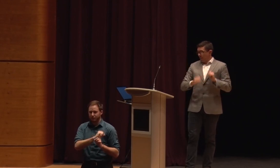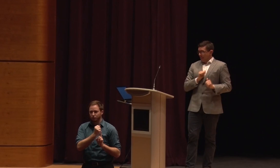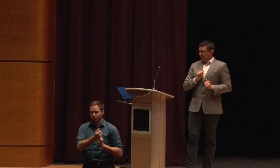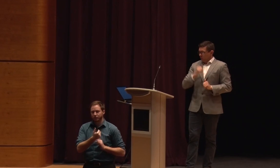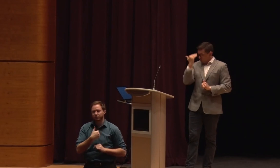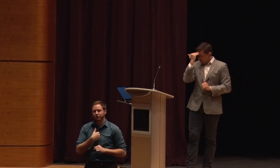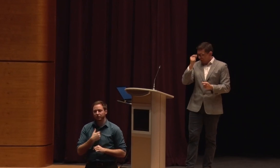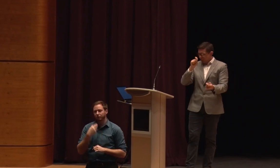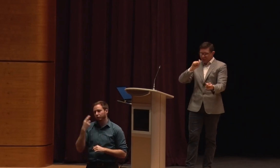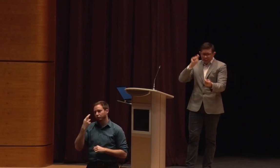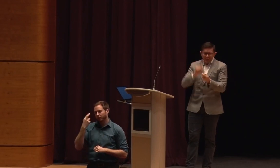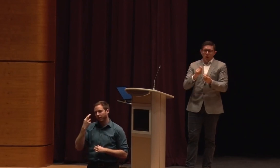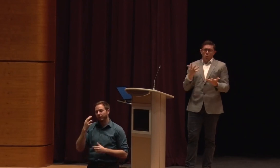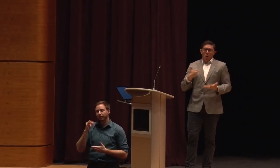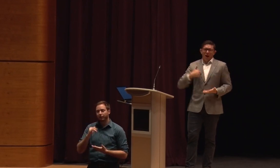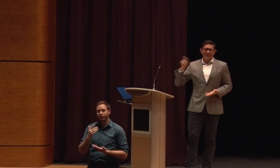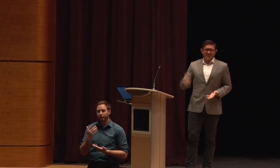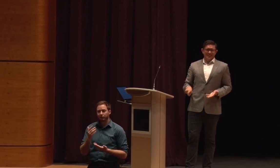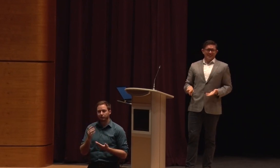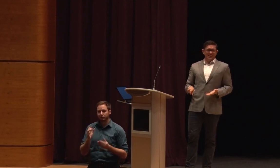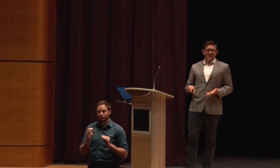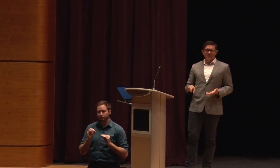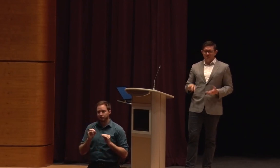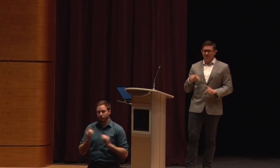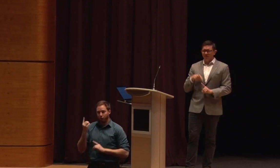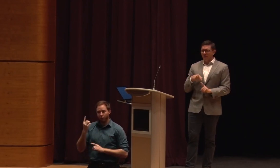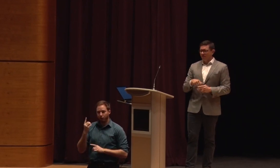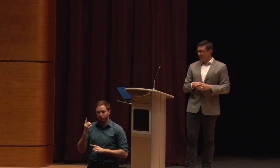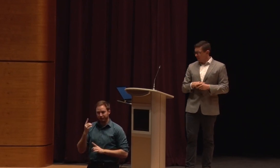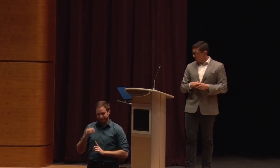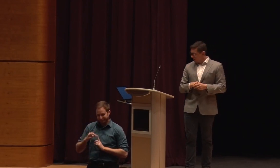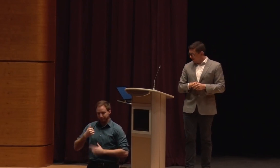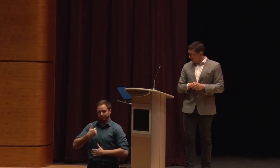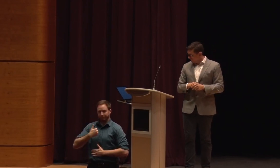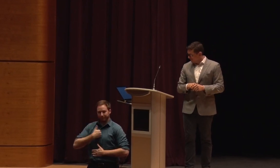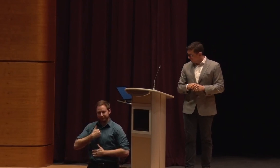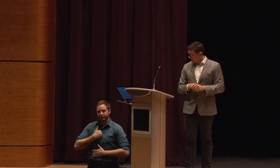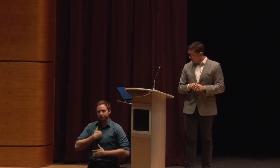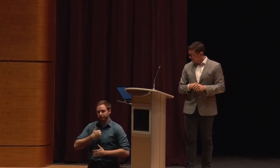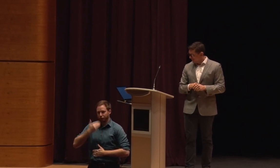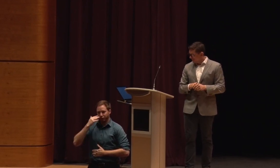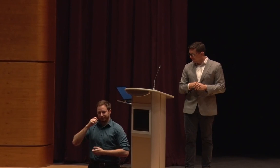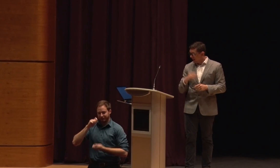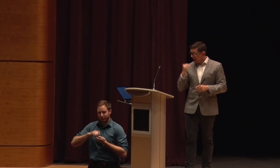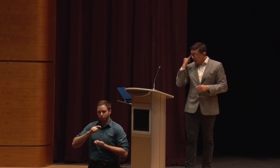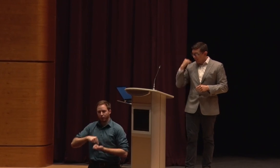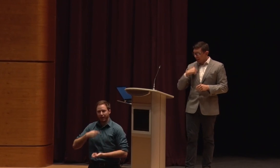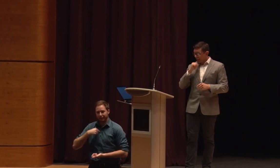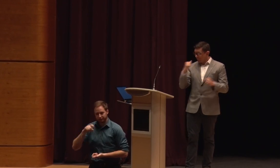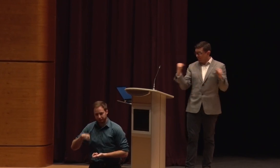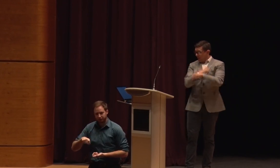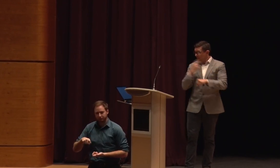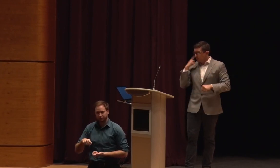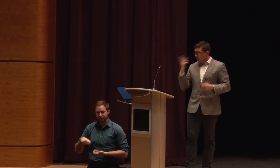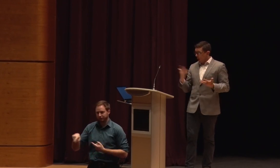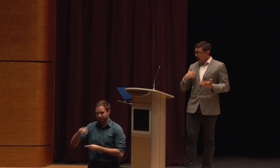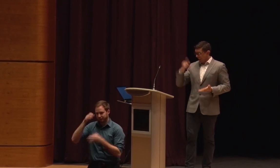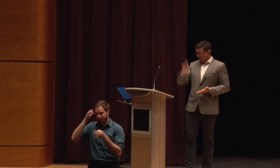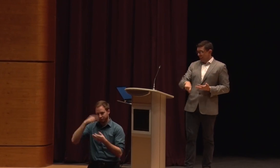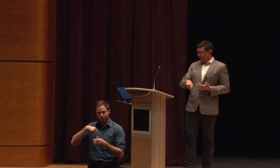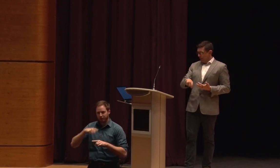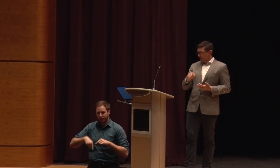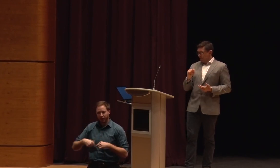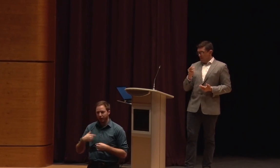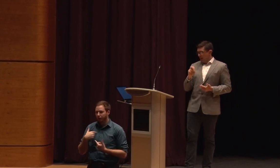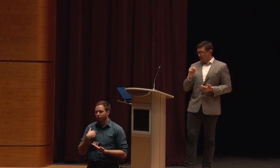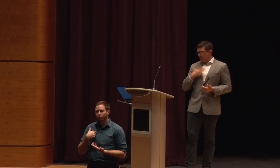And I realized that no one else except myself knows exactly what I need. And if I didn't